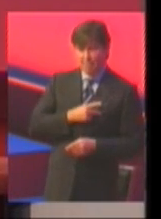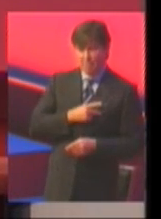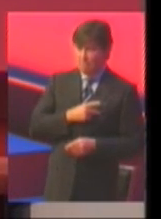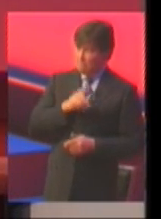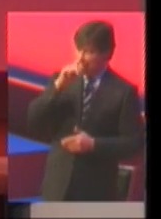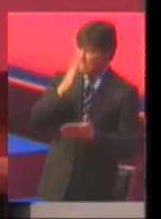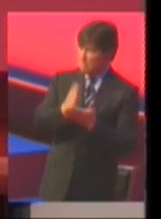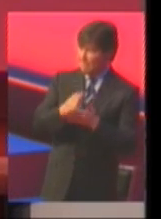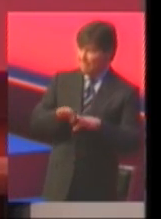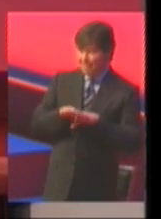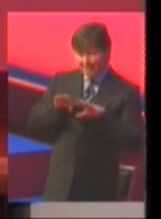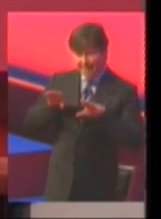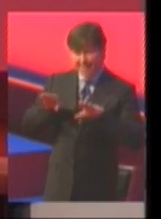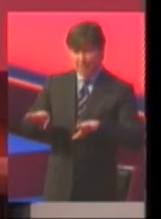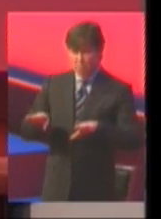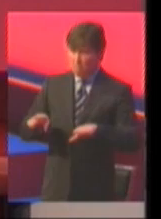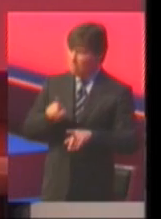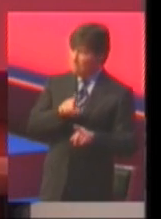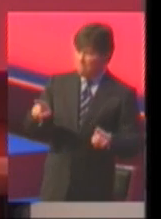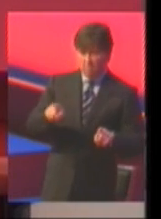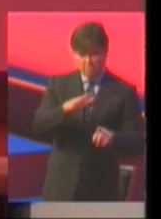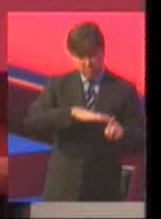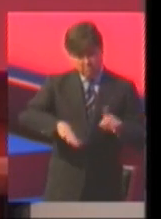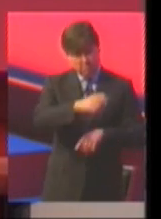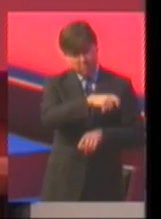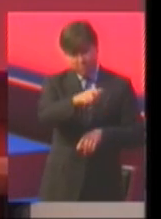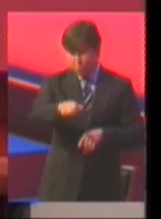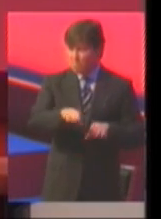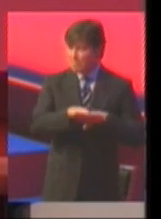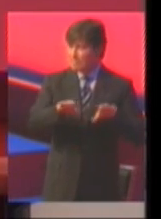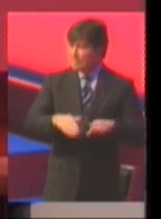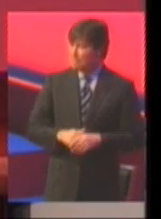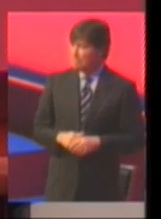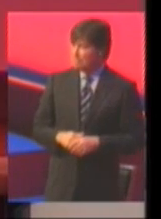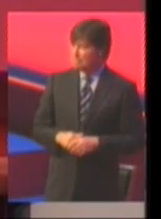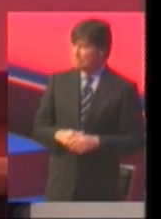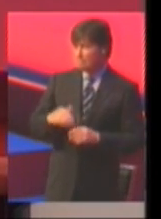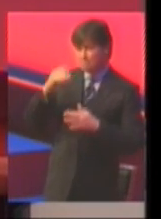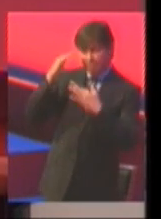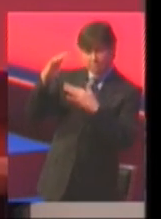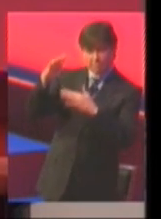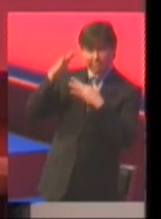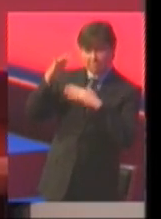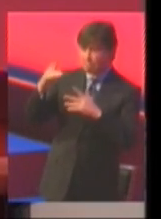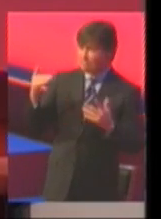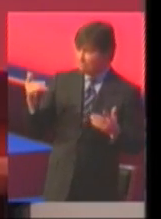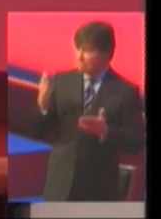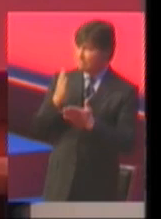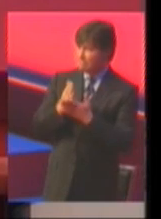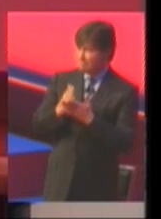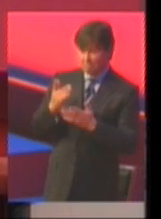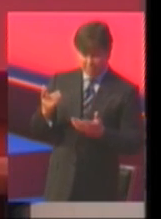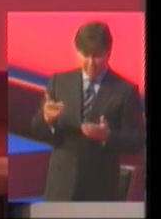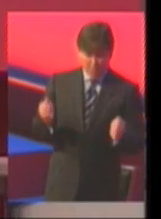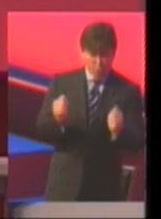in the equal worth of every human being. We recognise that there are values far beyond the language of